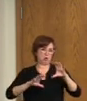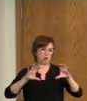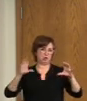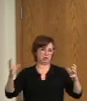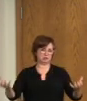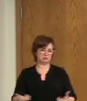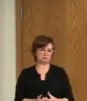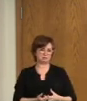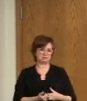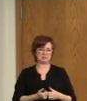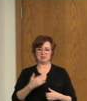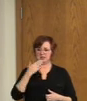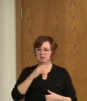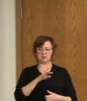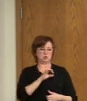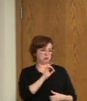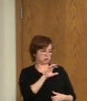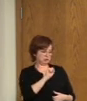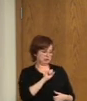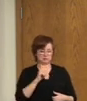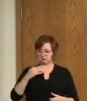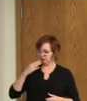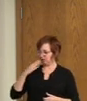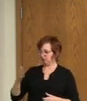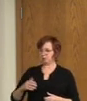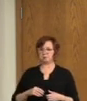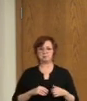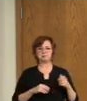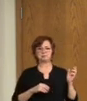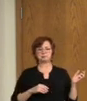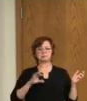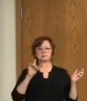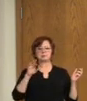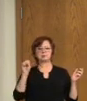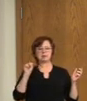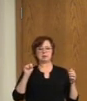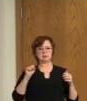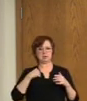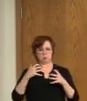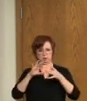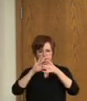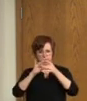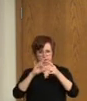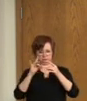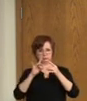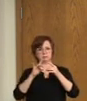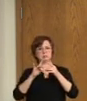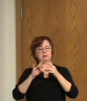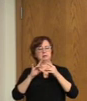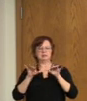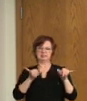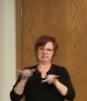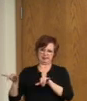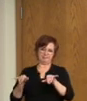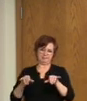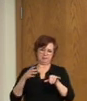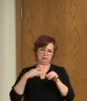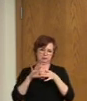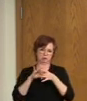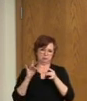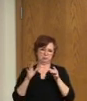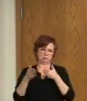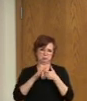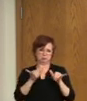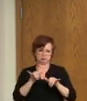So I'll maybe just reinforce some of the comments Minister made, and just to reiterate that, our numbers are seeing a downward trend,